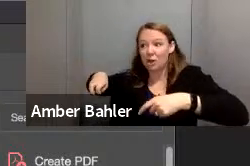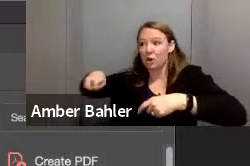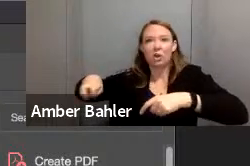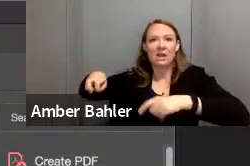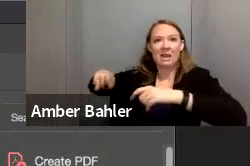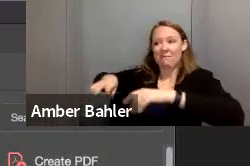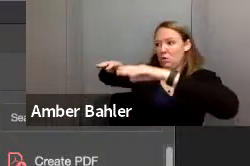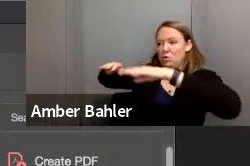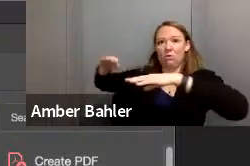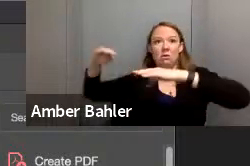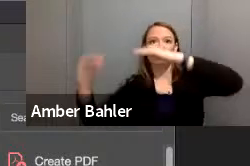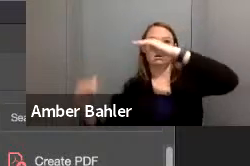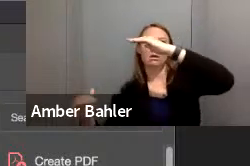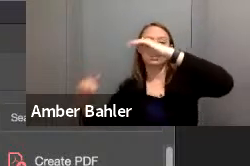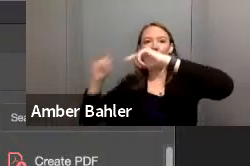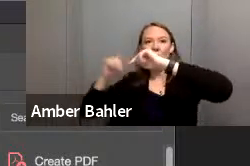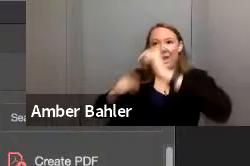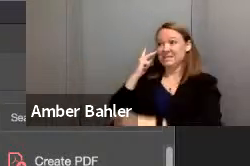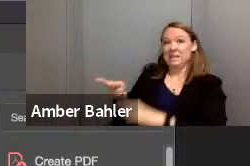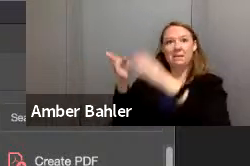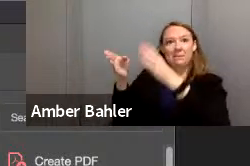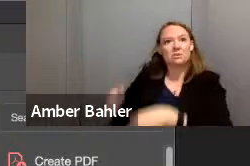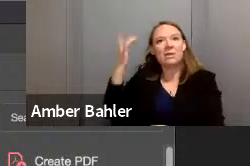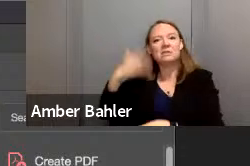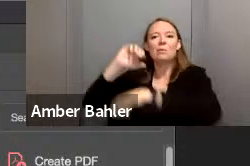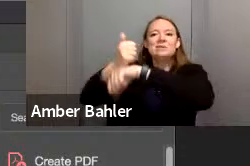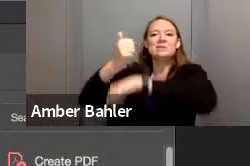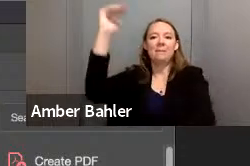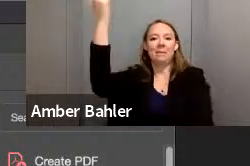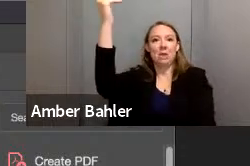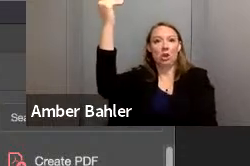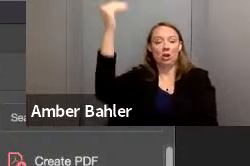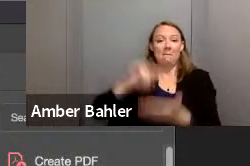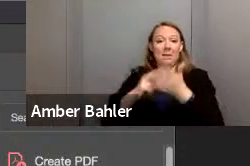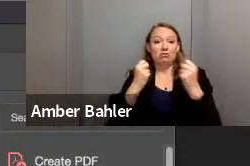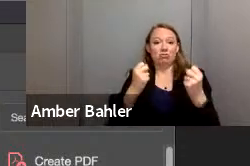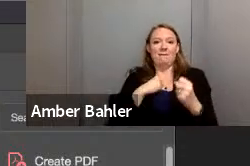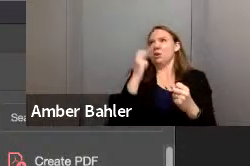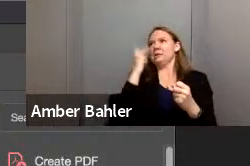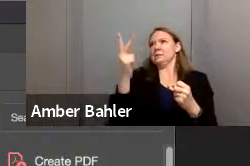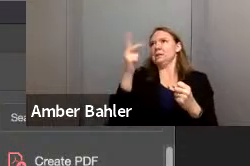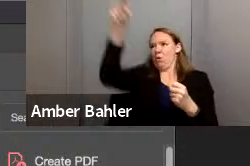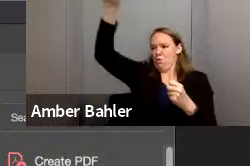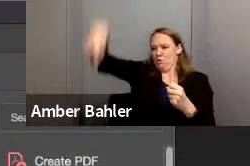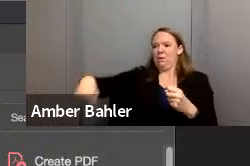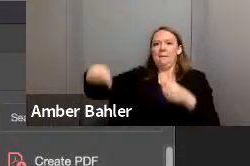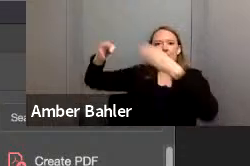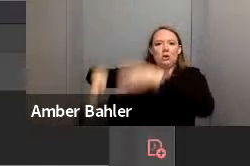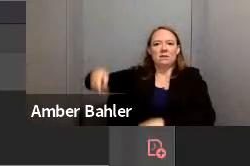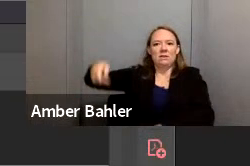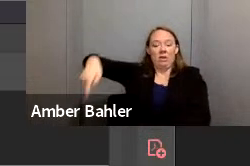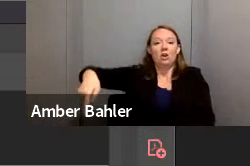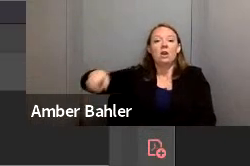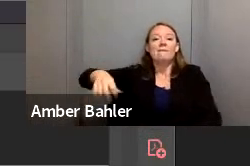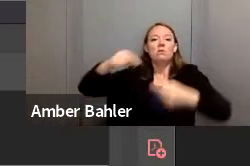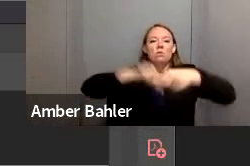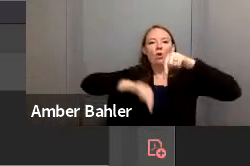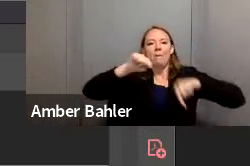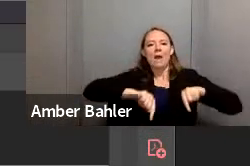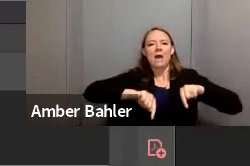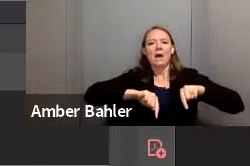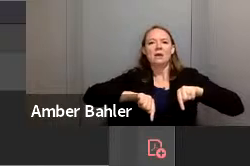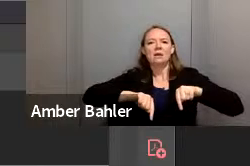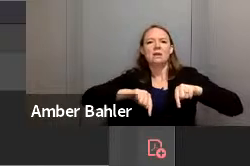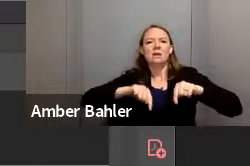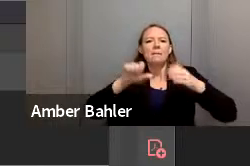that further perspective and be able to see behind that. Now, if you go back to the plan drawing that we had on